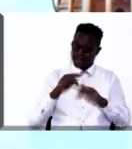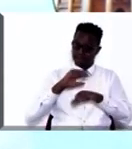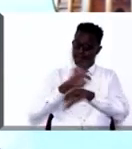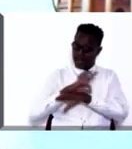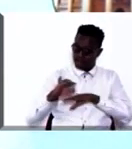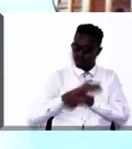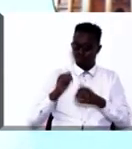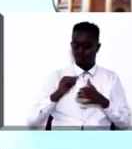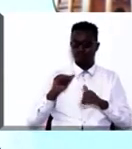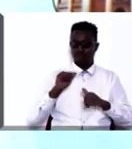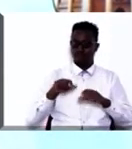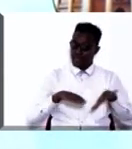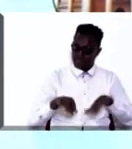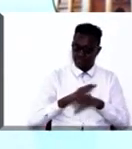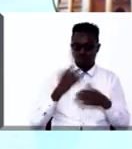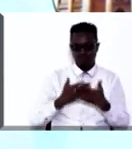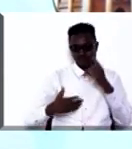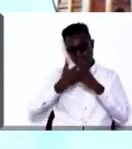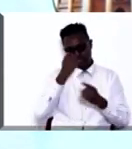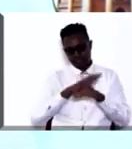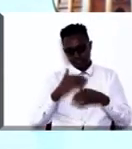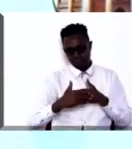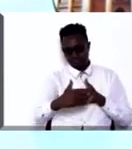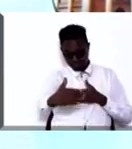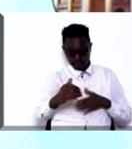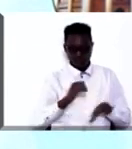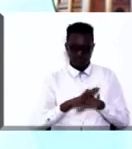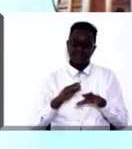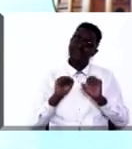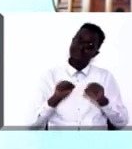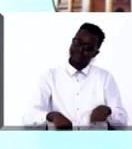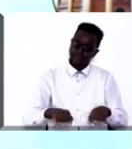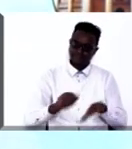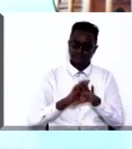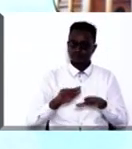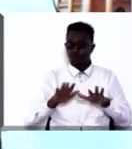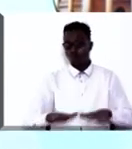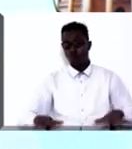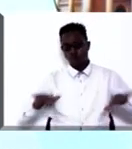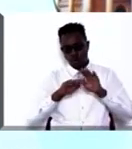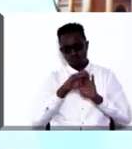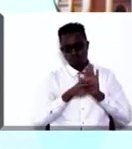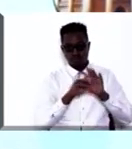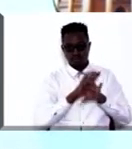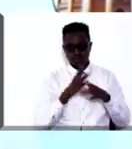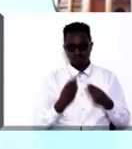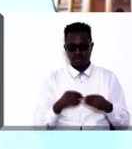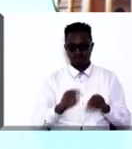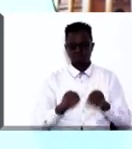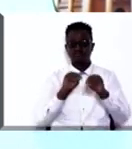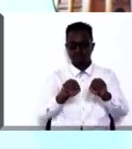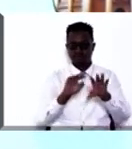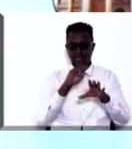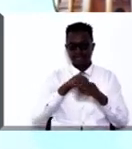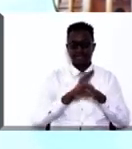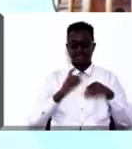achieve all these results in the next decade. And honorable members, every program we are putting forward in our